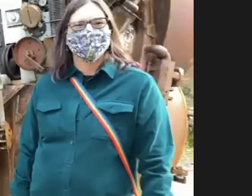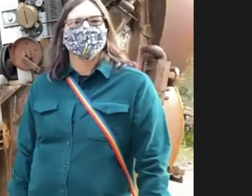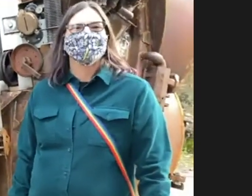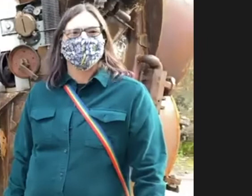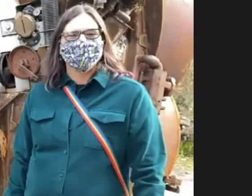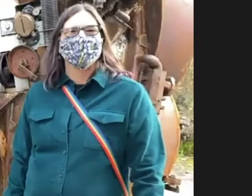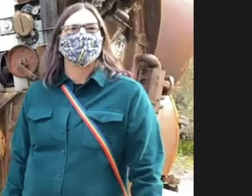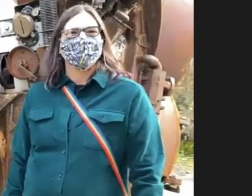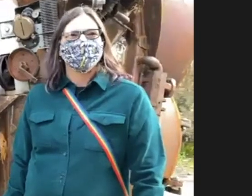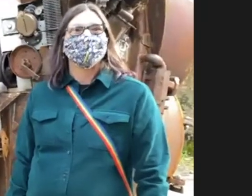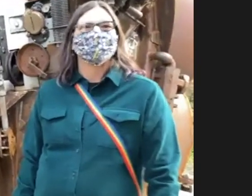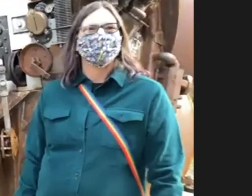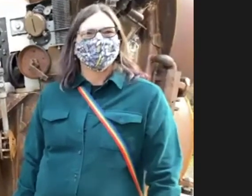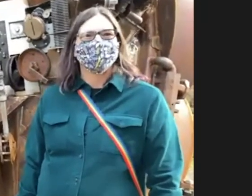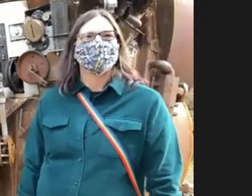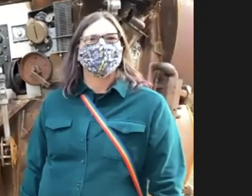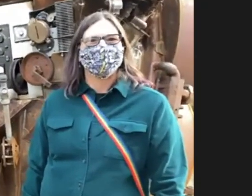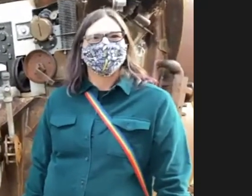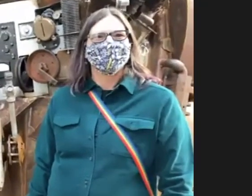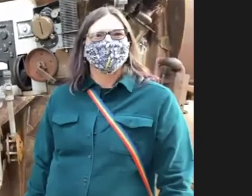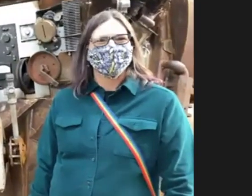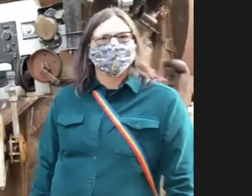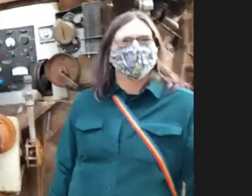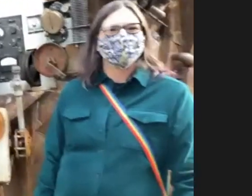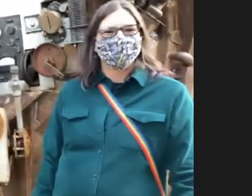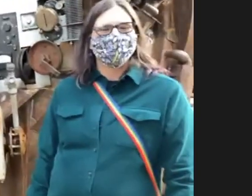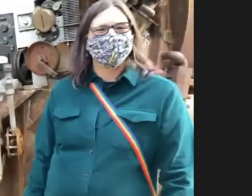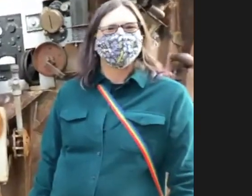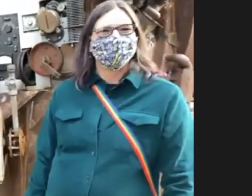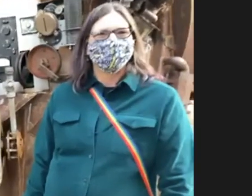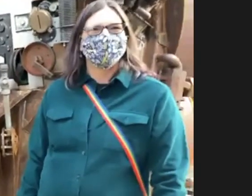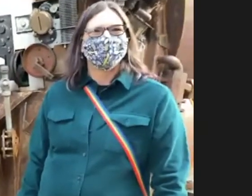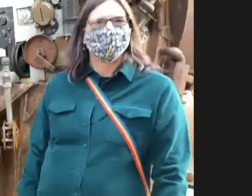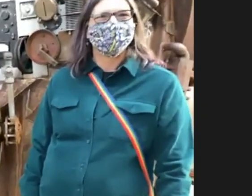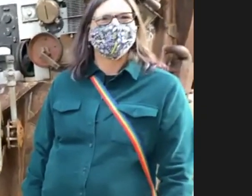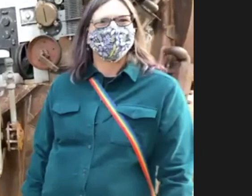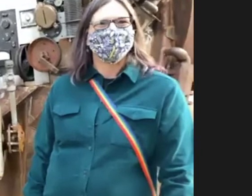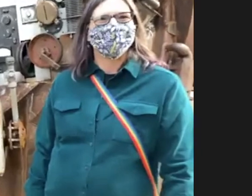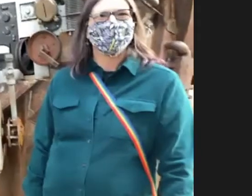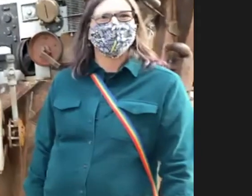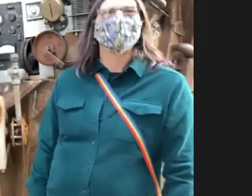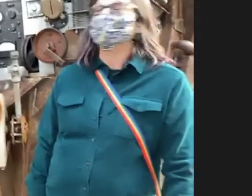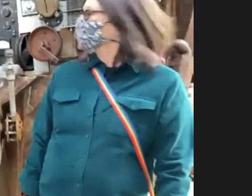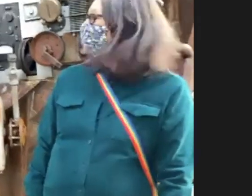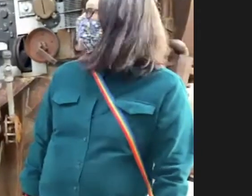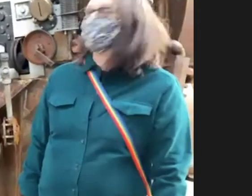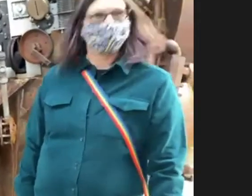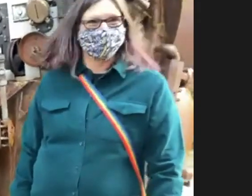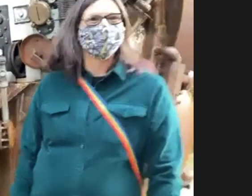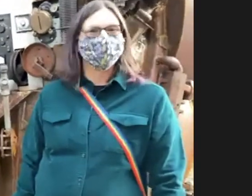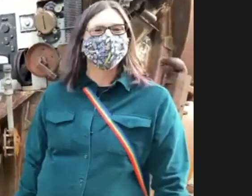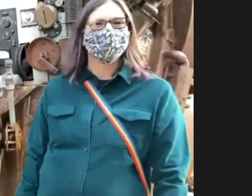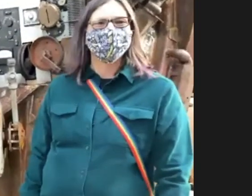place and see all the great things you guys are reusing and repurposing in upcycling with your other word. I love